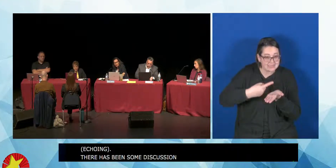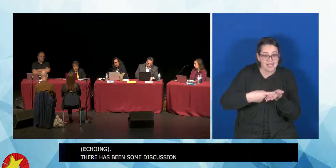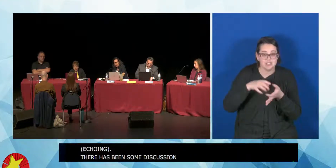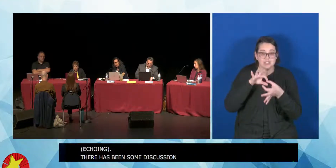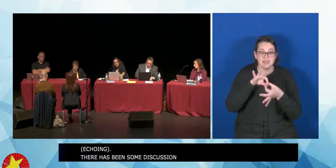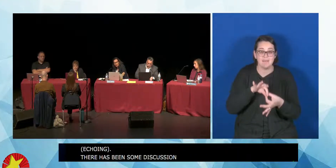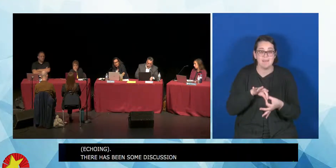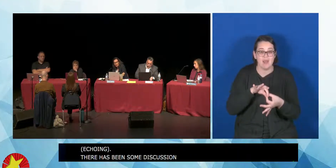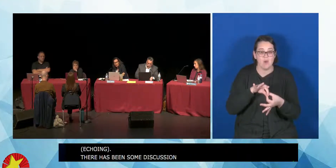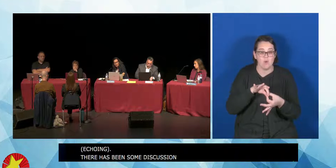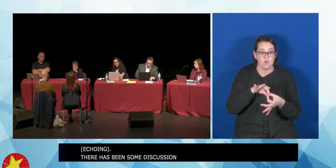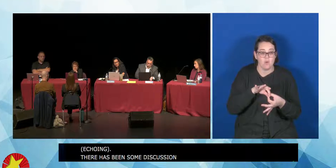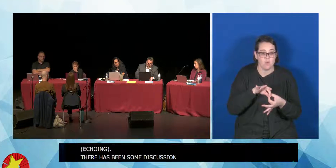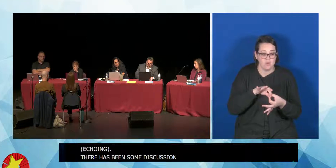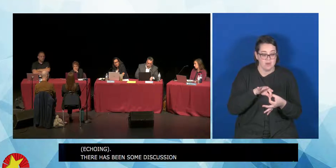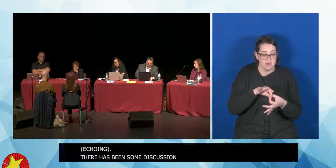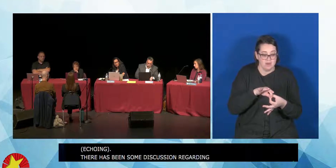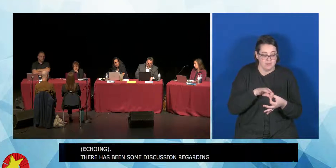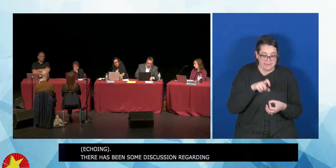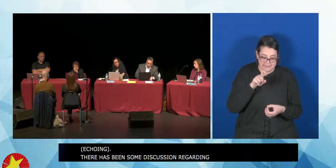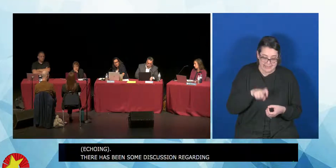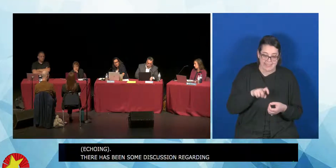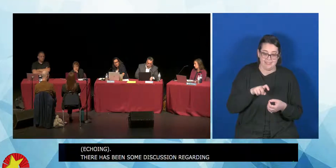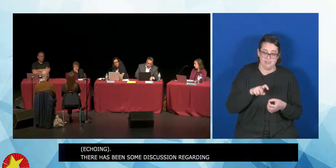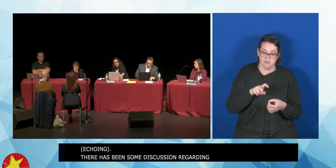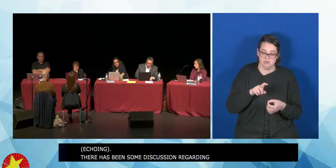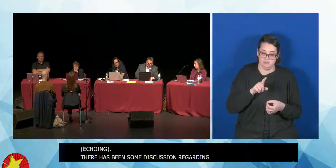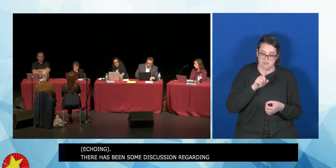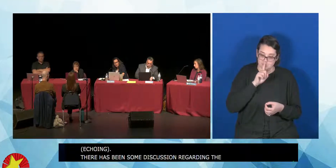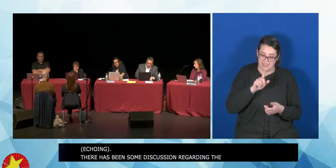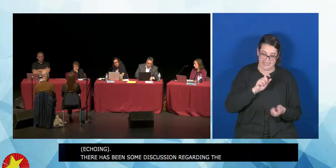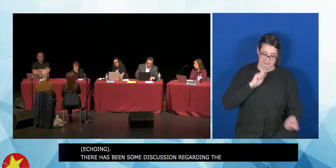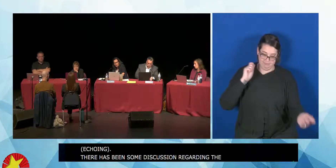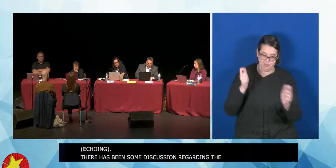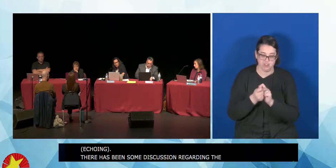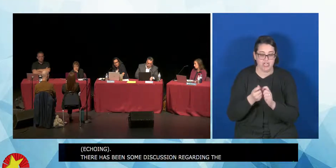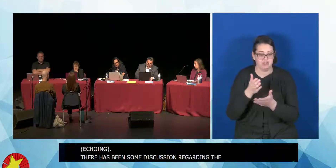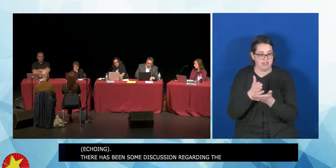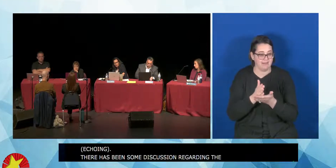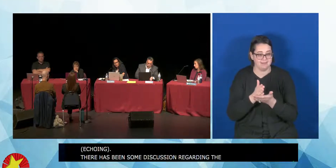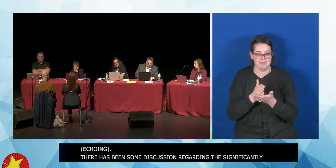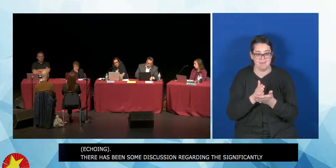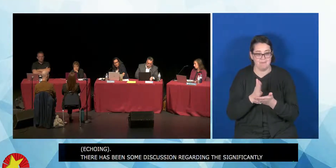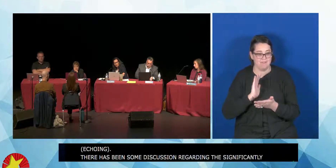regarding the need to significantly change how some of the data is reported.